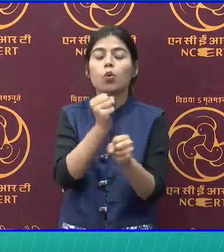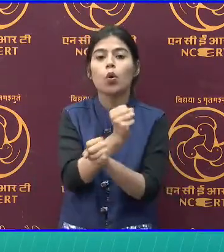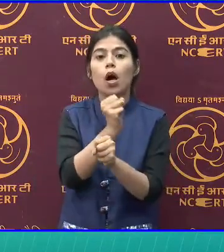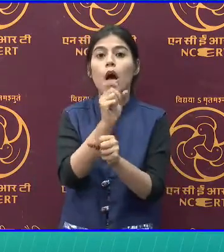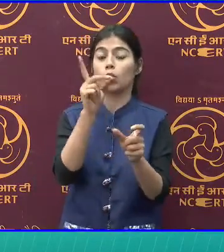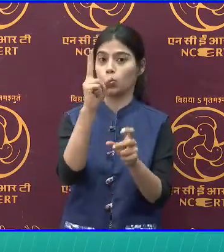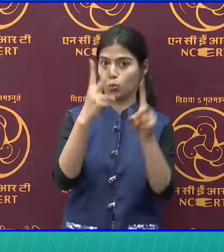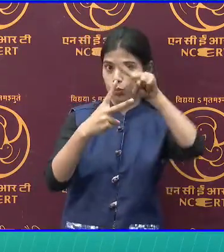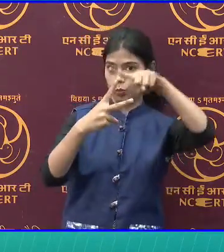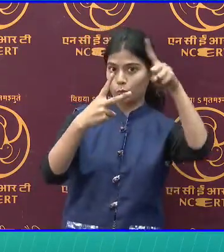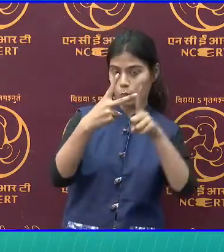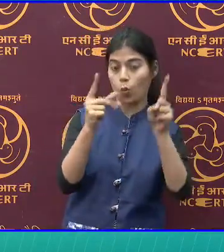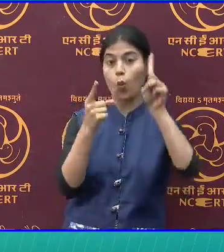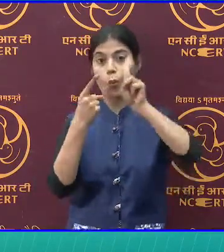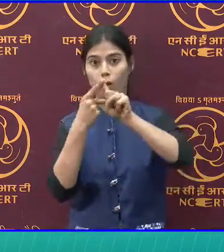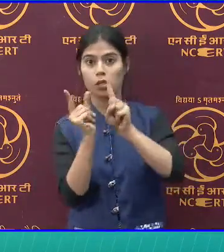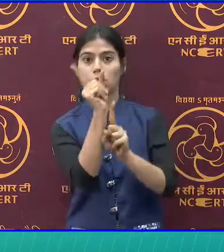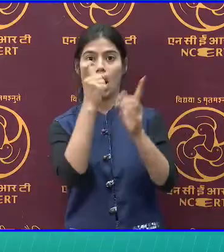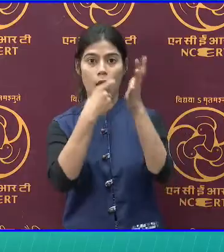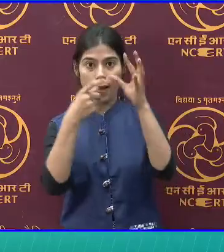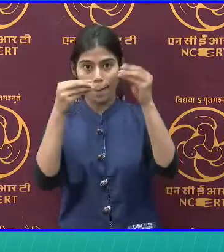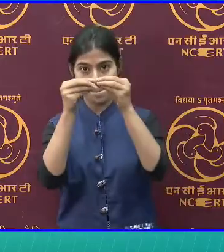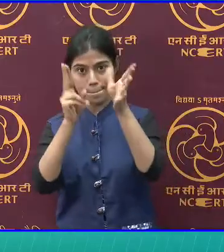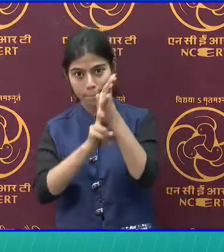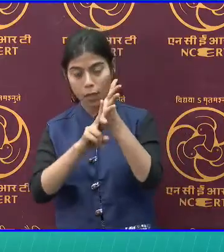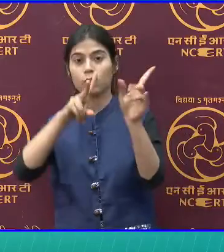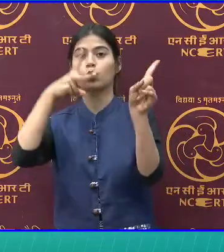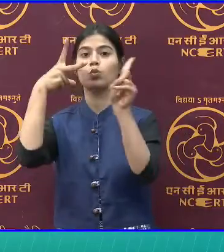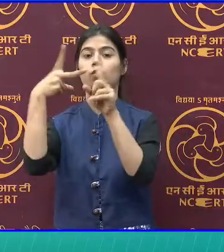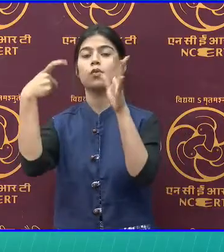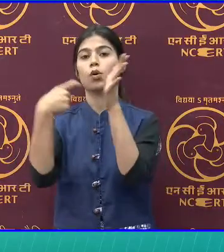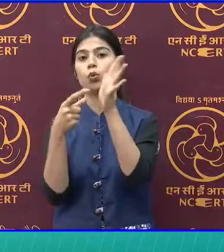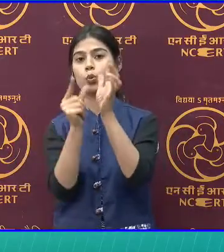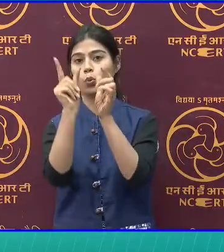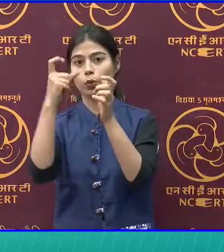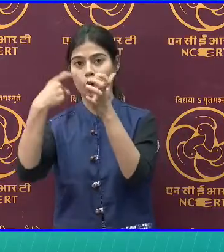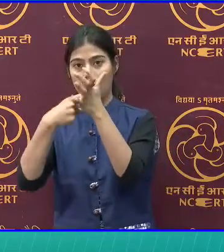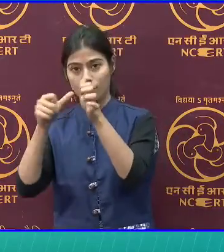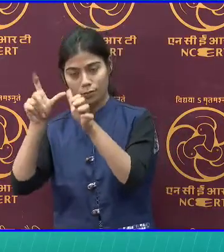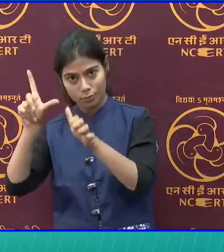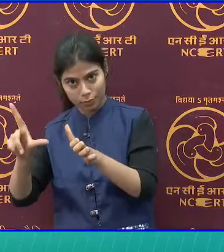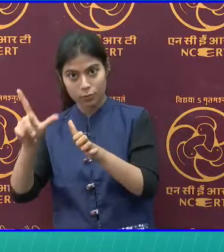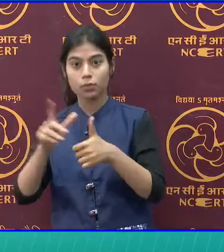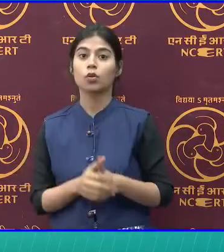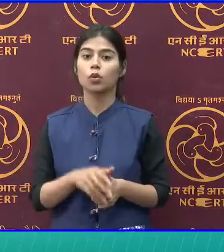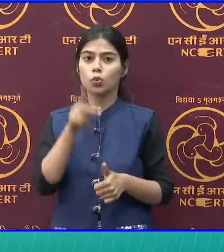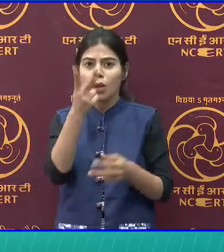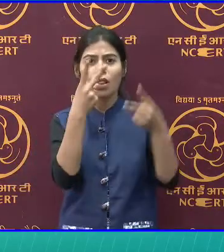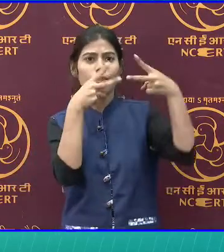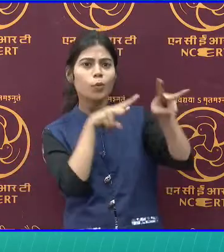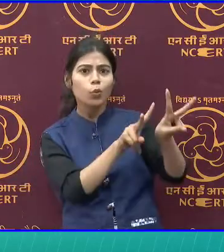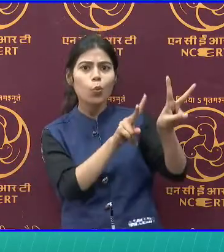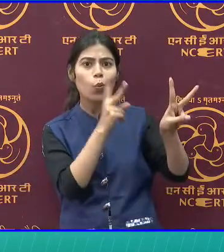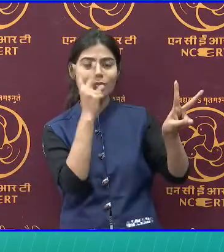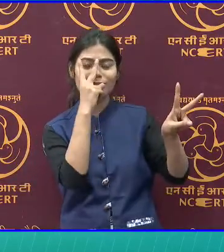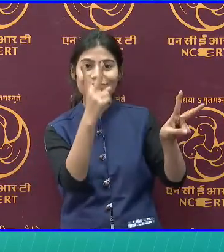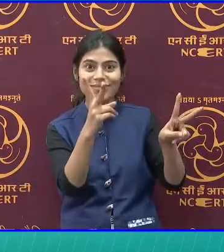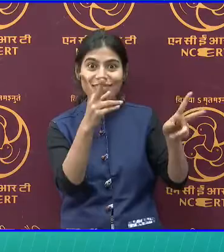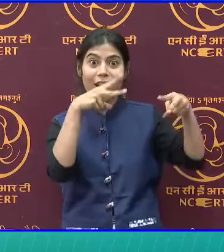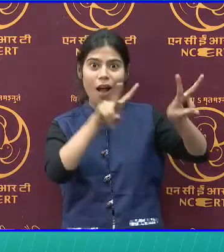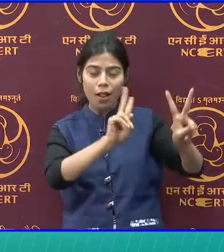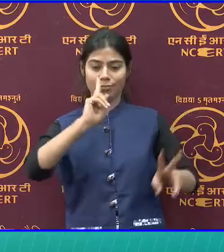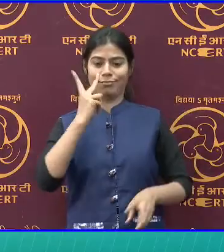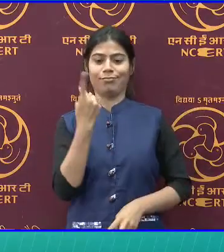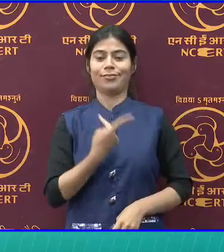rural areas, how it is functioning and what are the important roles. There are many role models. For example, a